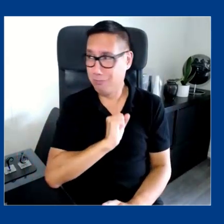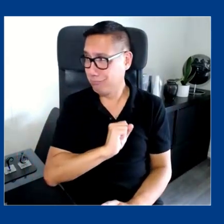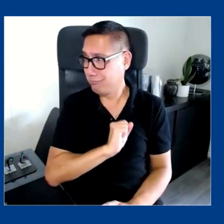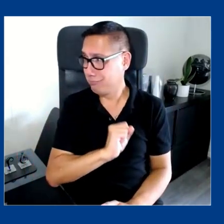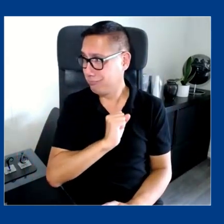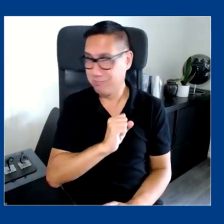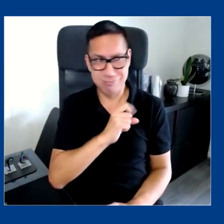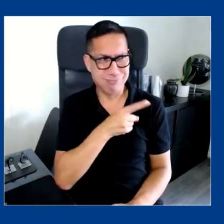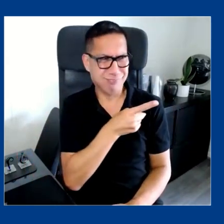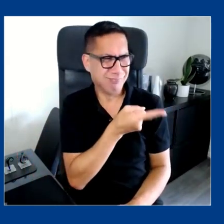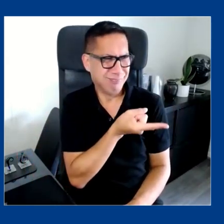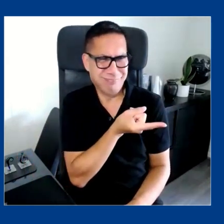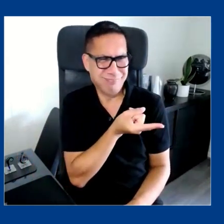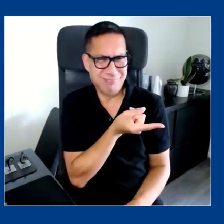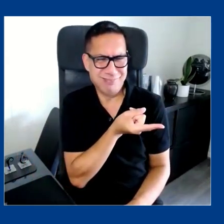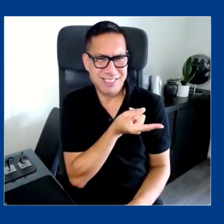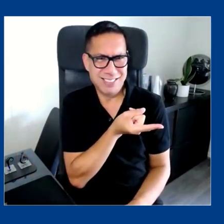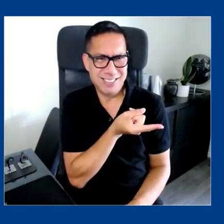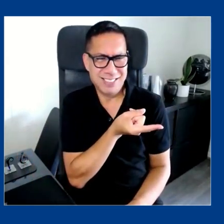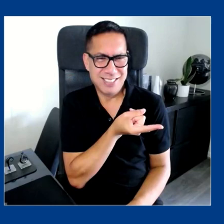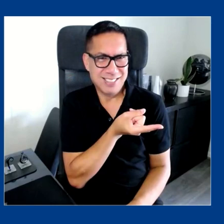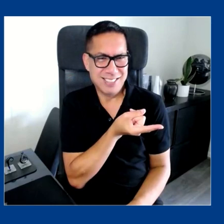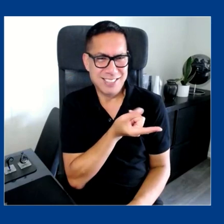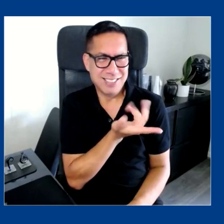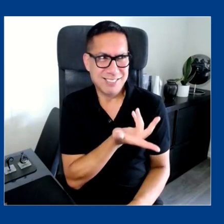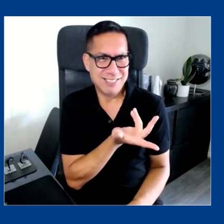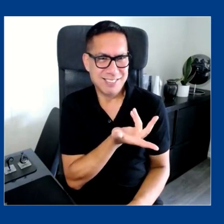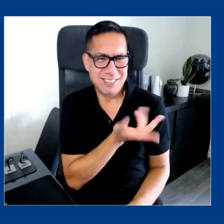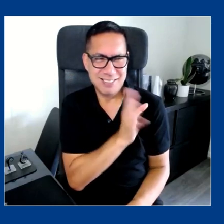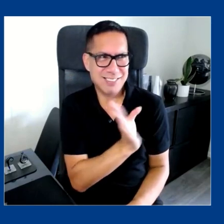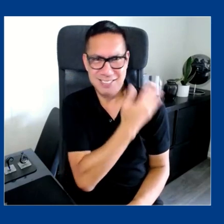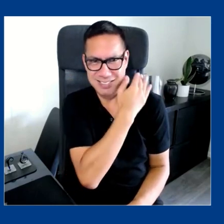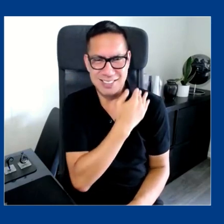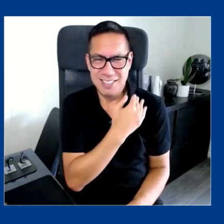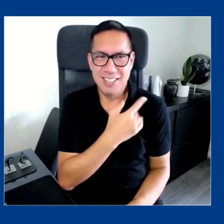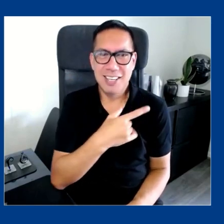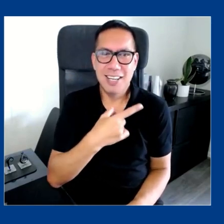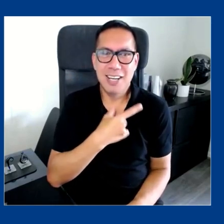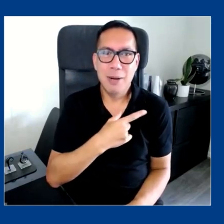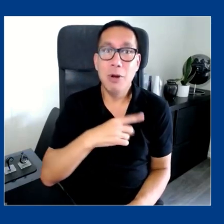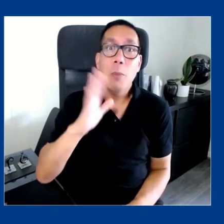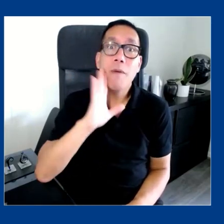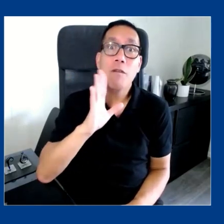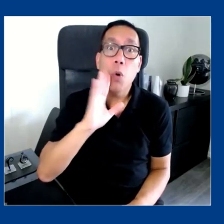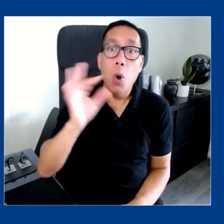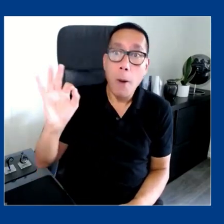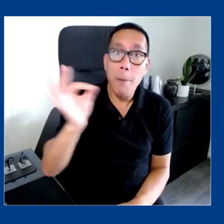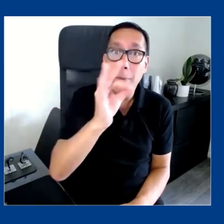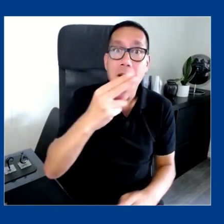because bee is just so secret for them. And in the past, they used bees for war, bee and wasps.